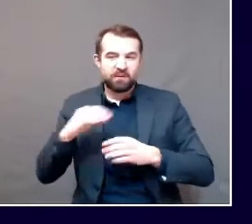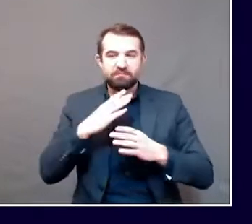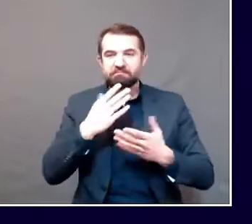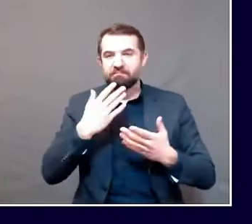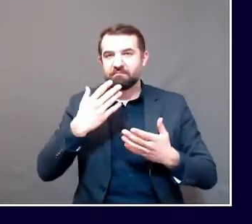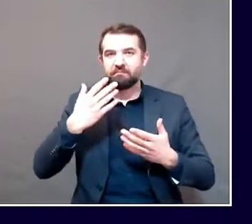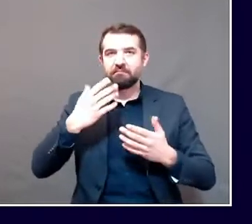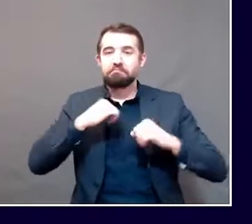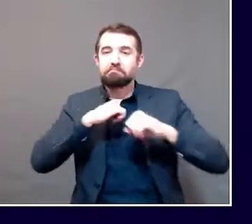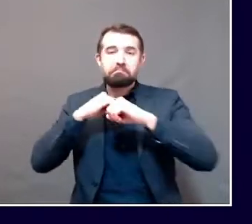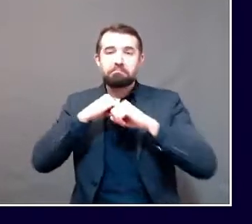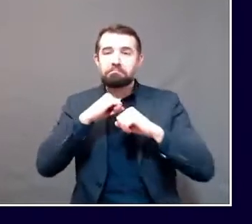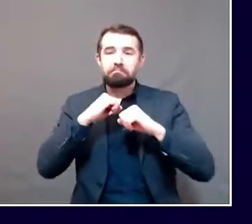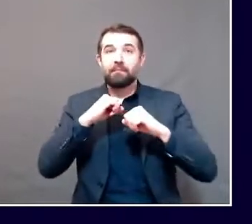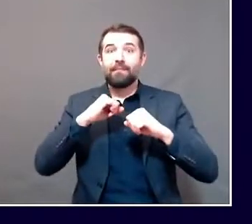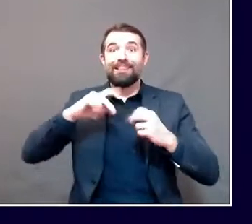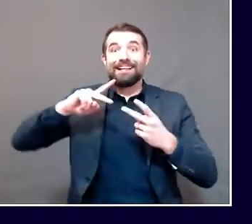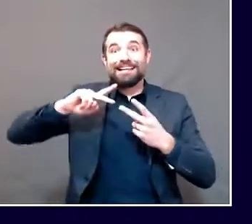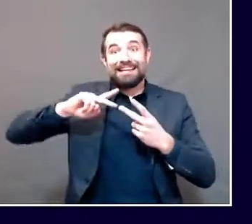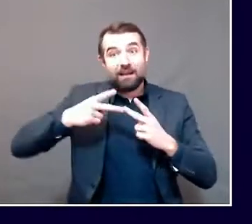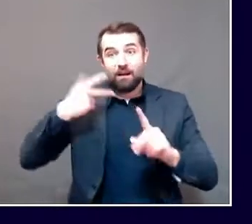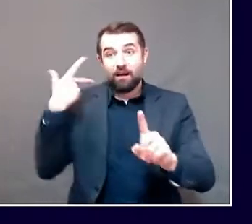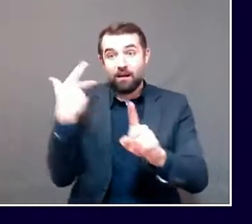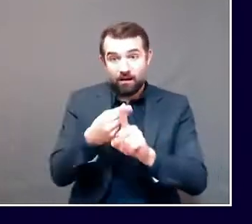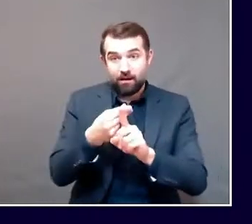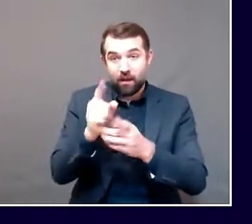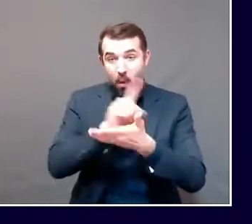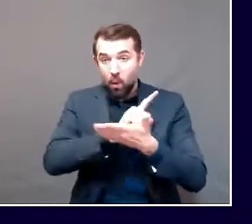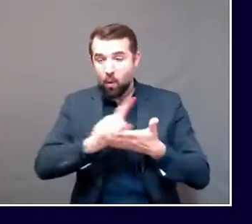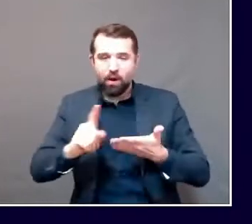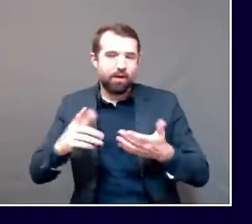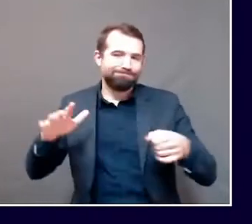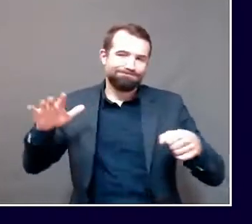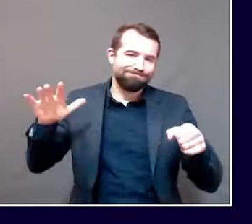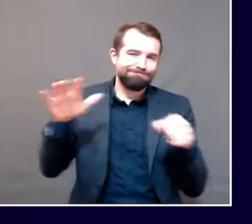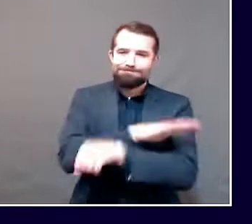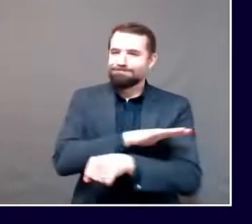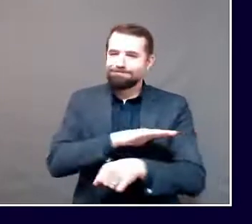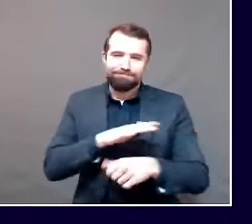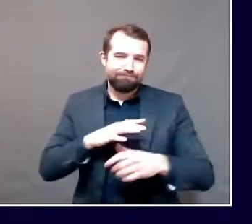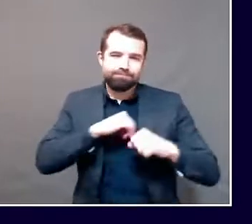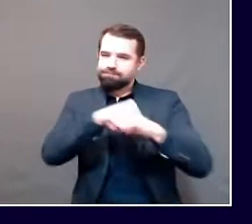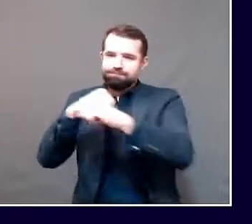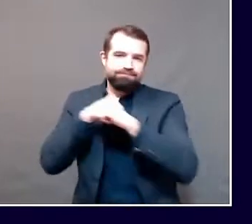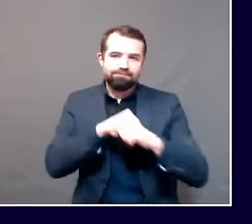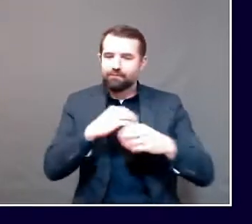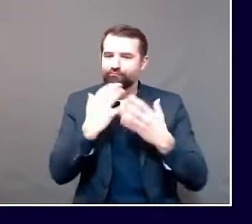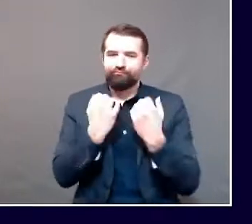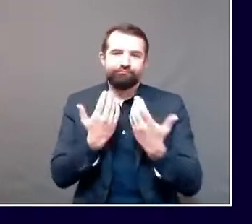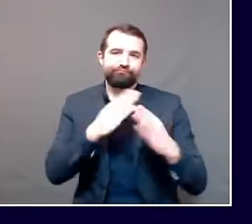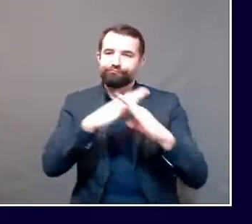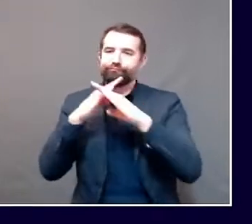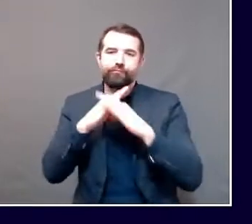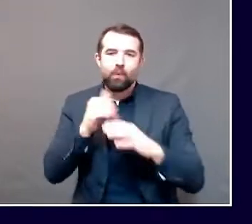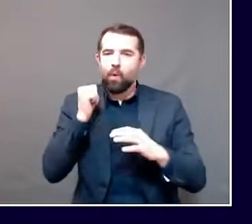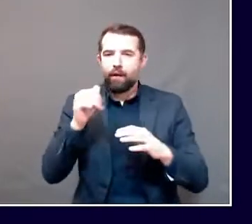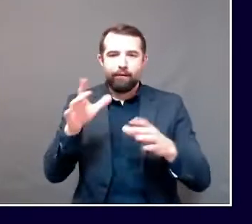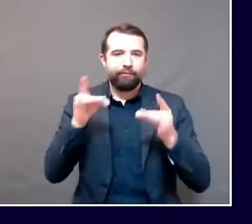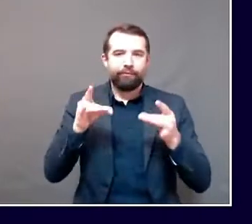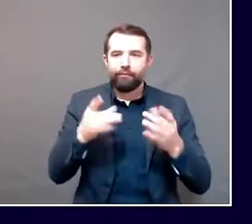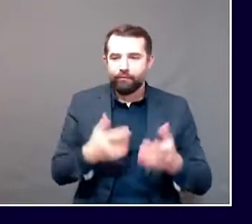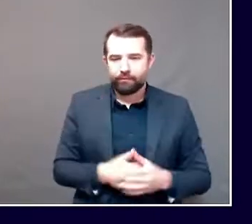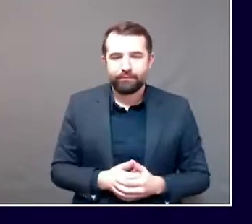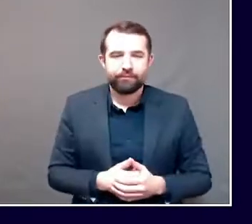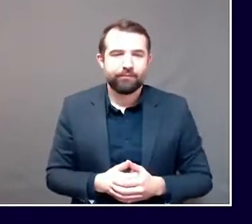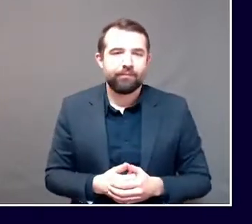was published in the New England Journal of Medicine. It was only after that second dose that the effectiveness of the vaccine rose to